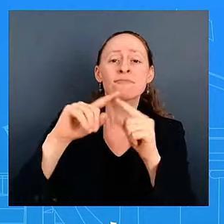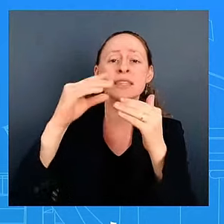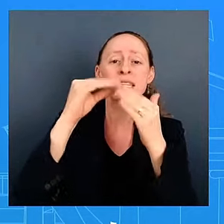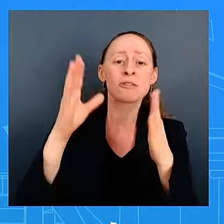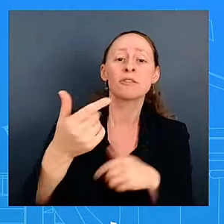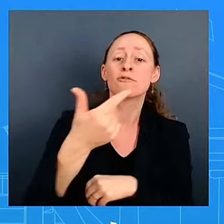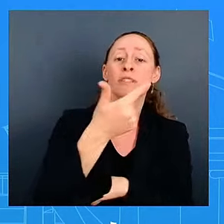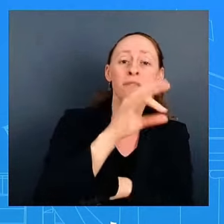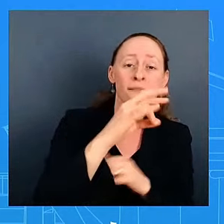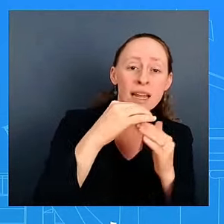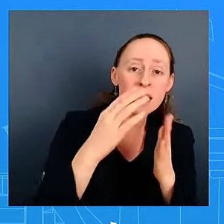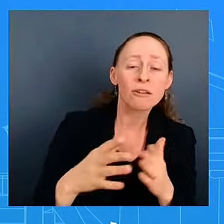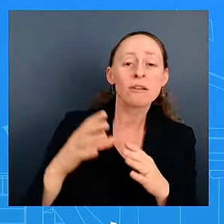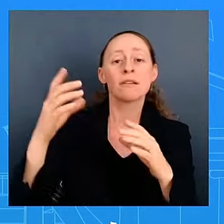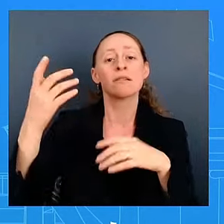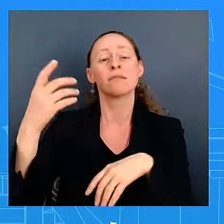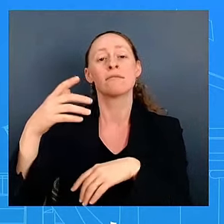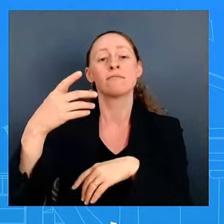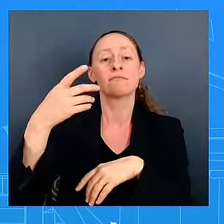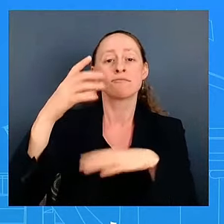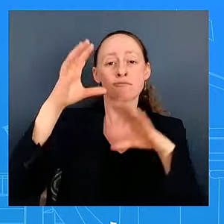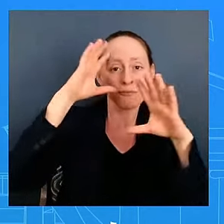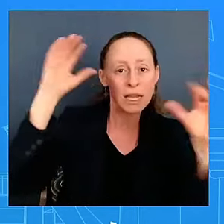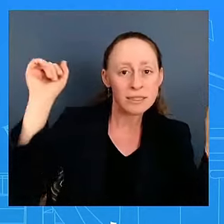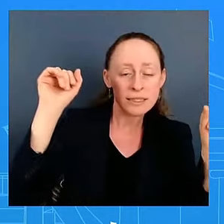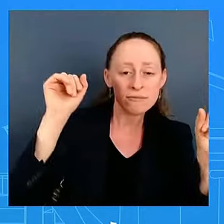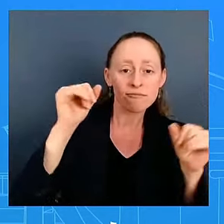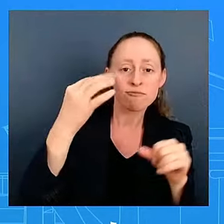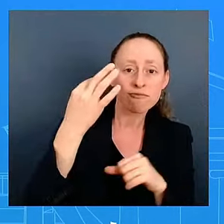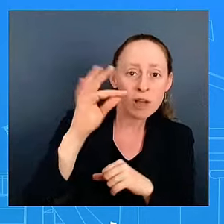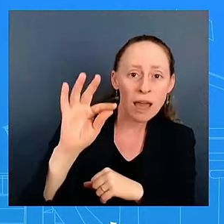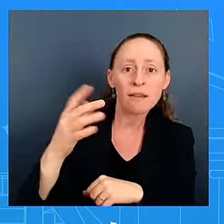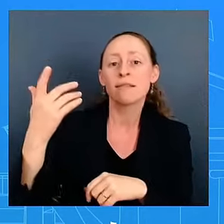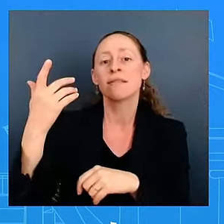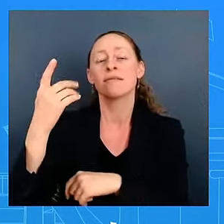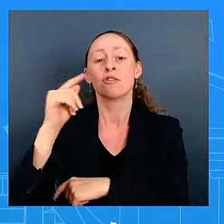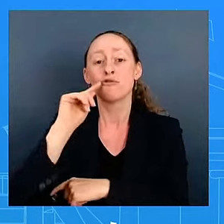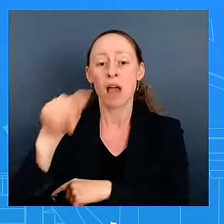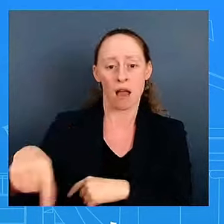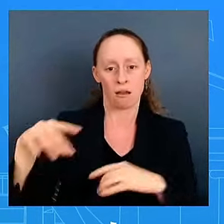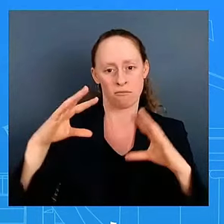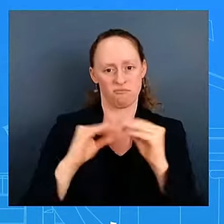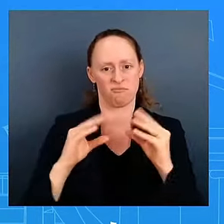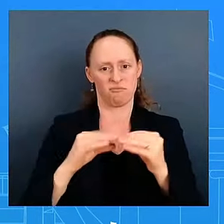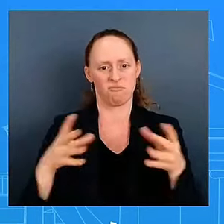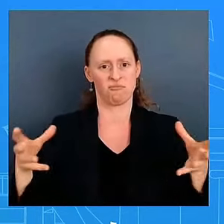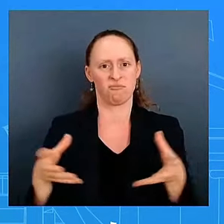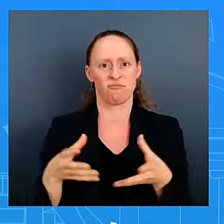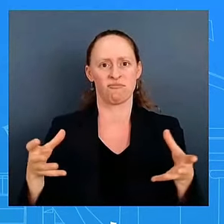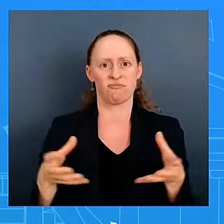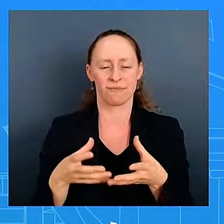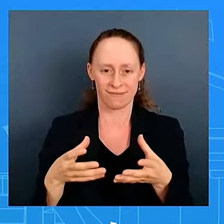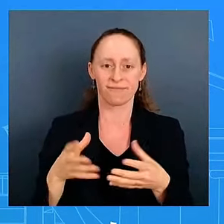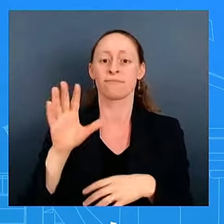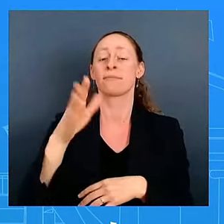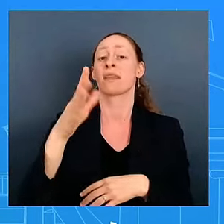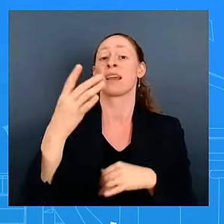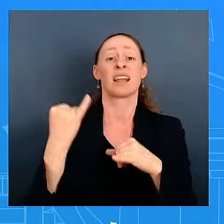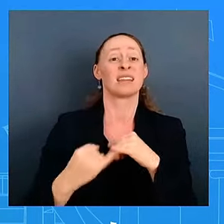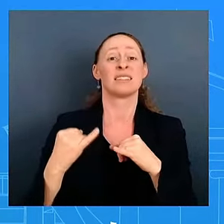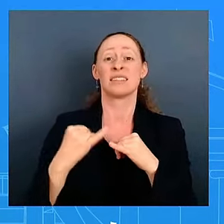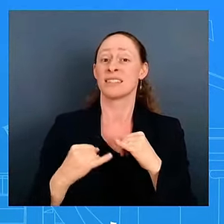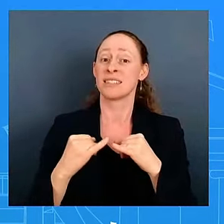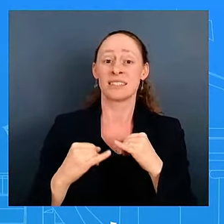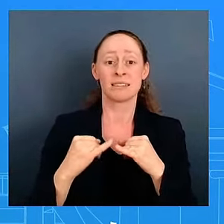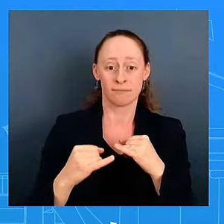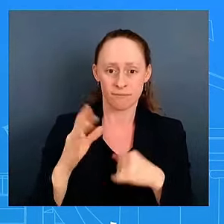countries. And finally, just a personal note here, I wanna say a few words about Sam Michel here, who served